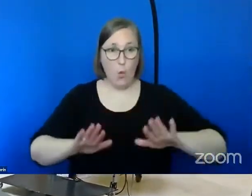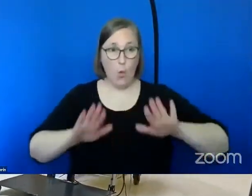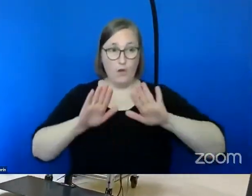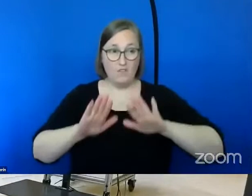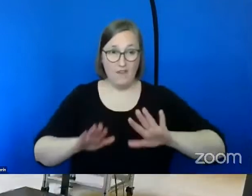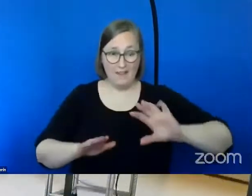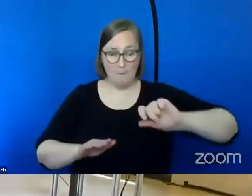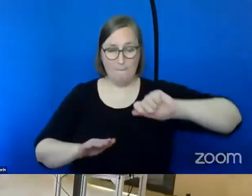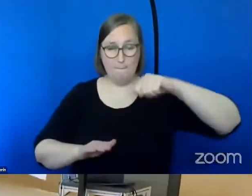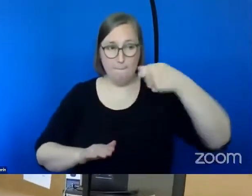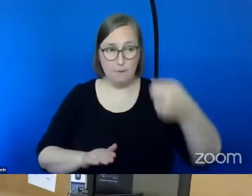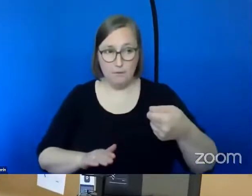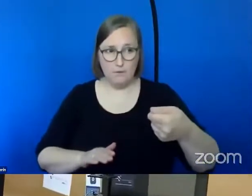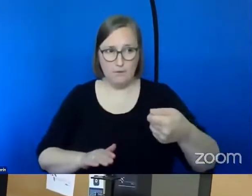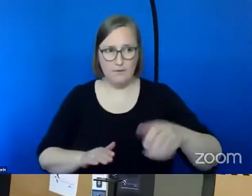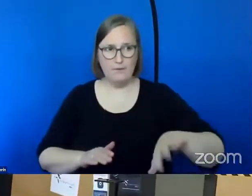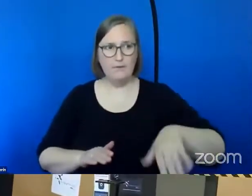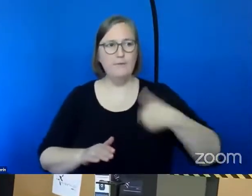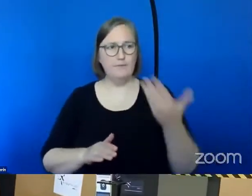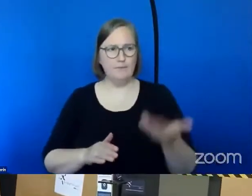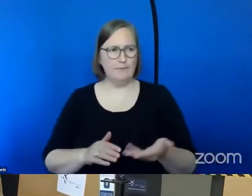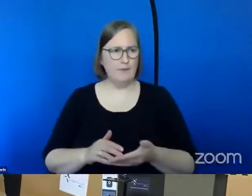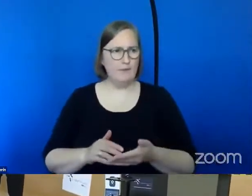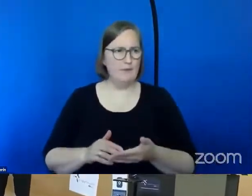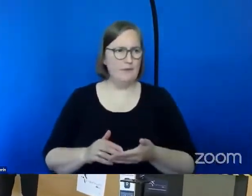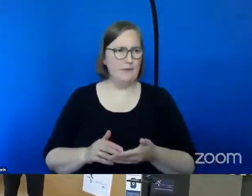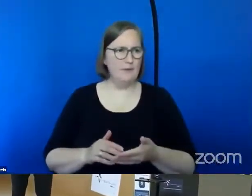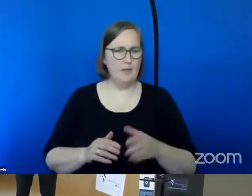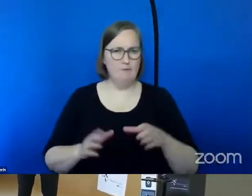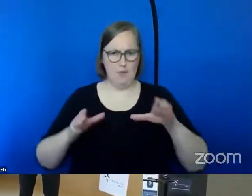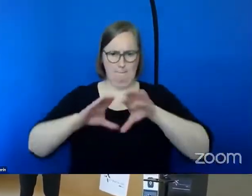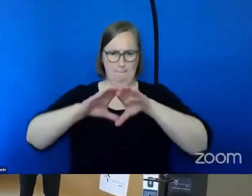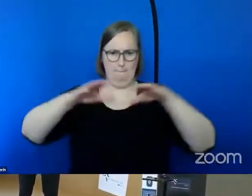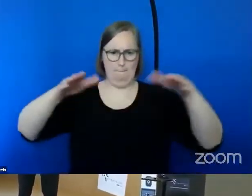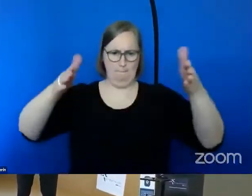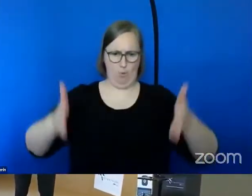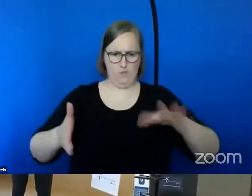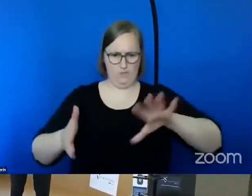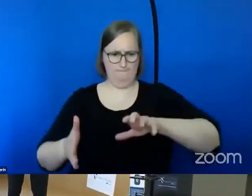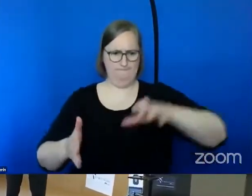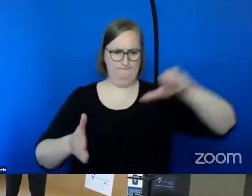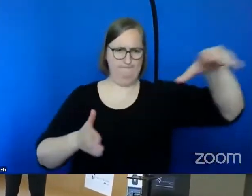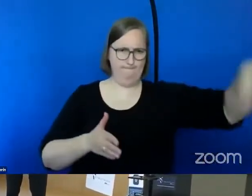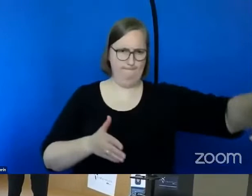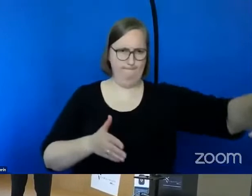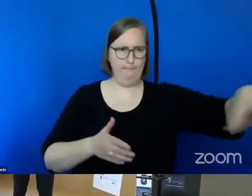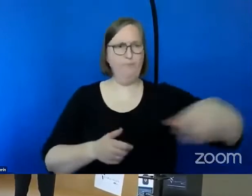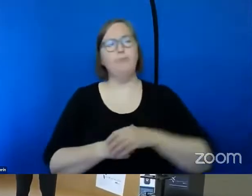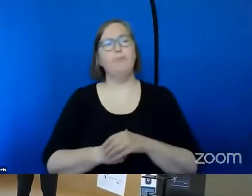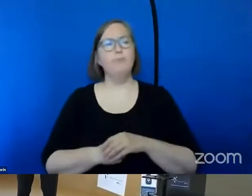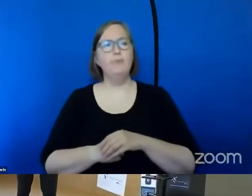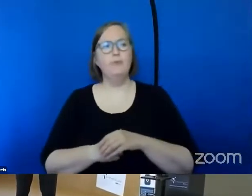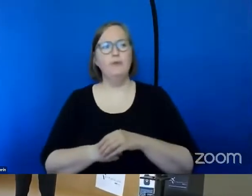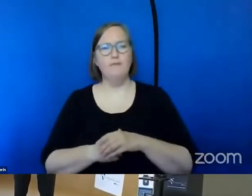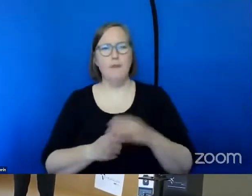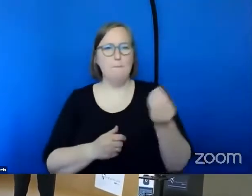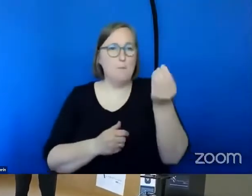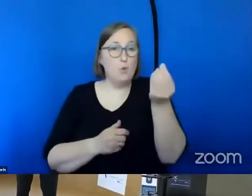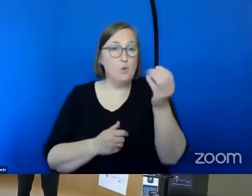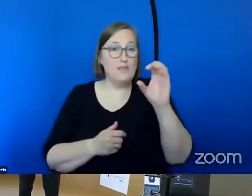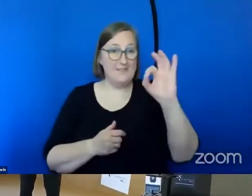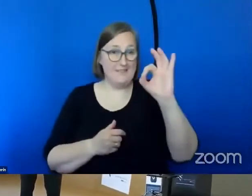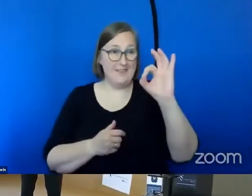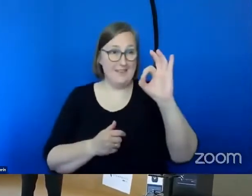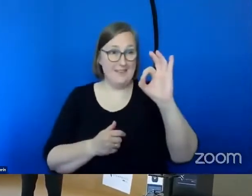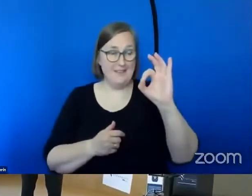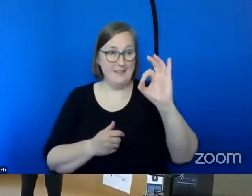card, and USB stick. 3 of the 8 pieces into position. Now 4 as he adds